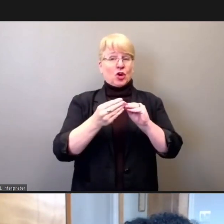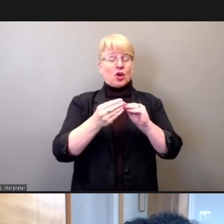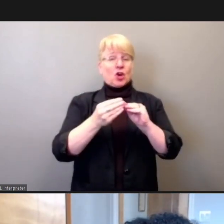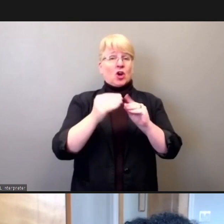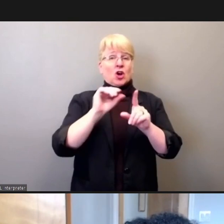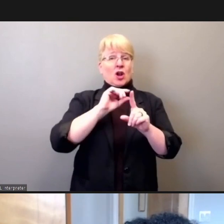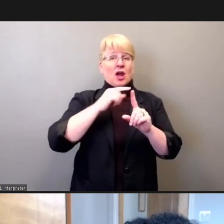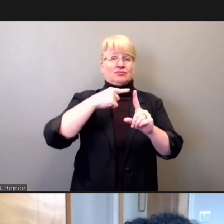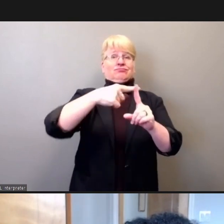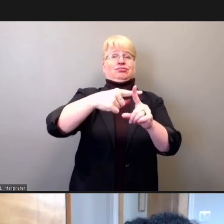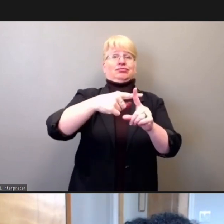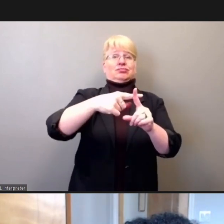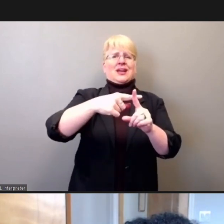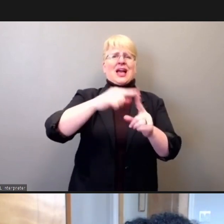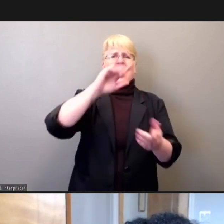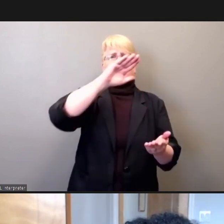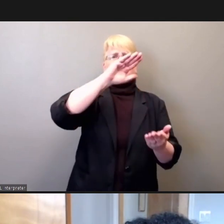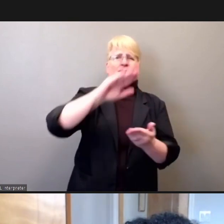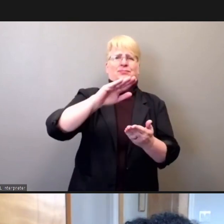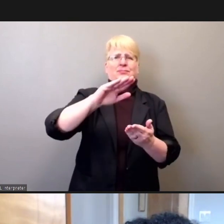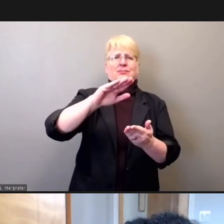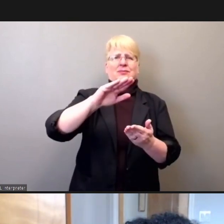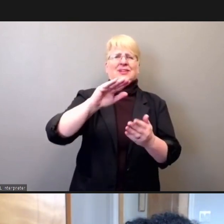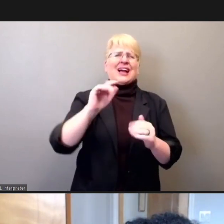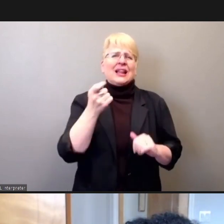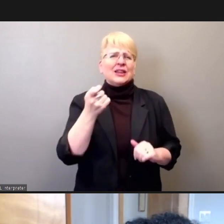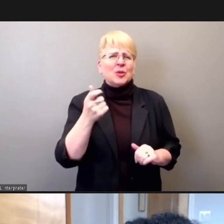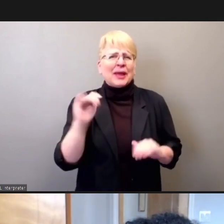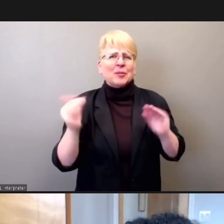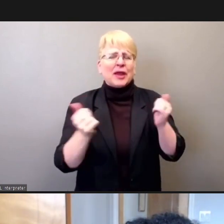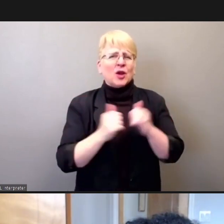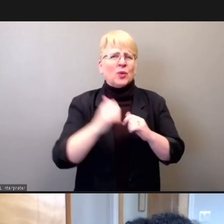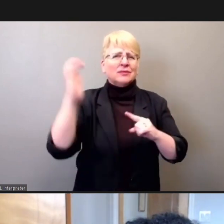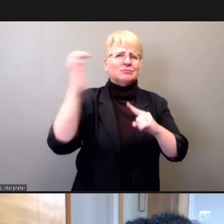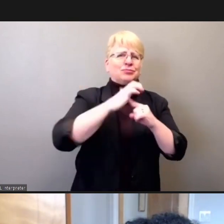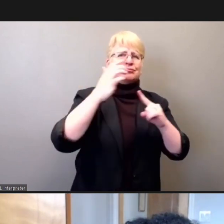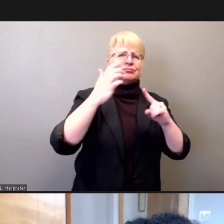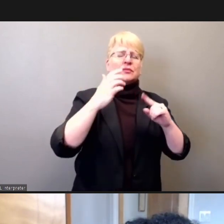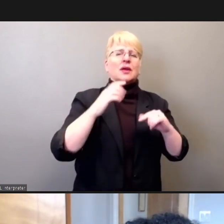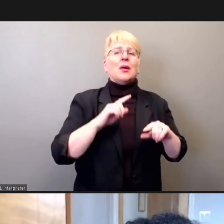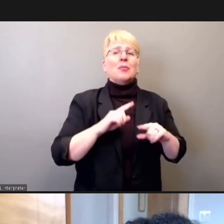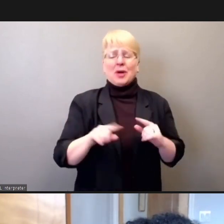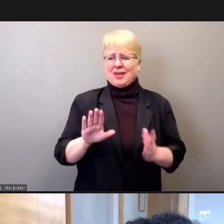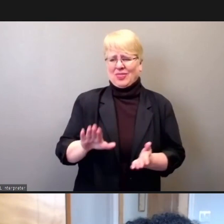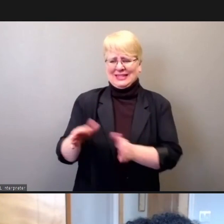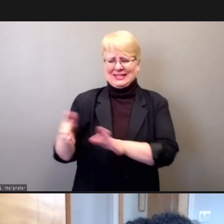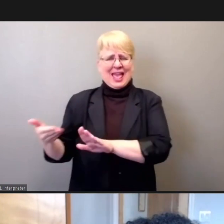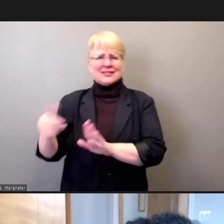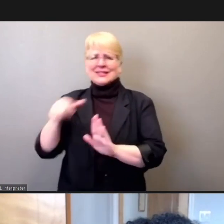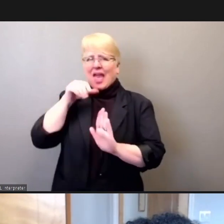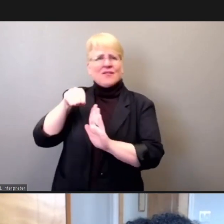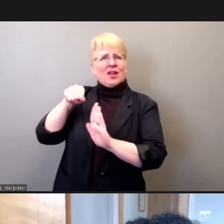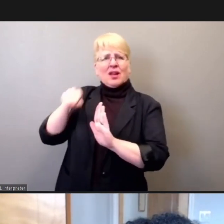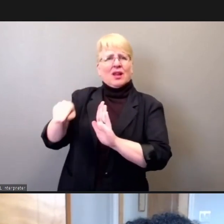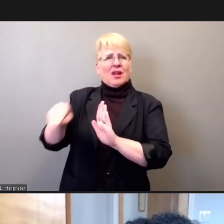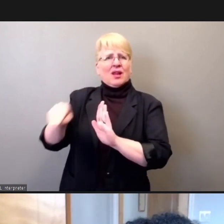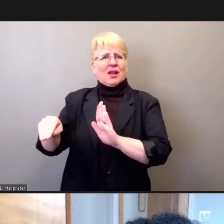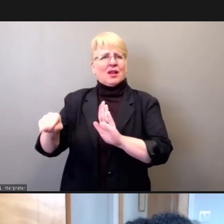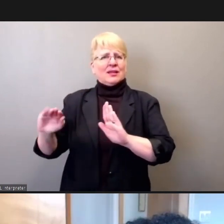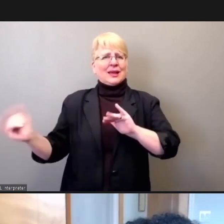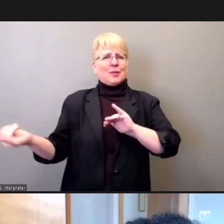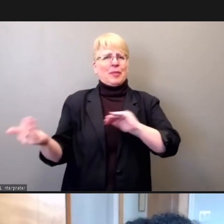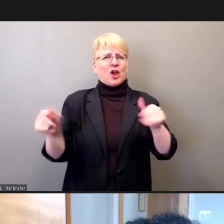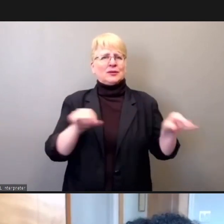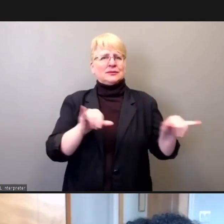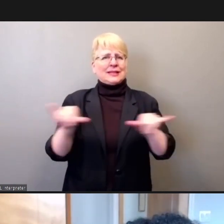a fraction of what they were at the peak, but deaths haven't declined as much. I was just wondering if you could